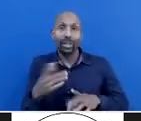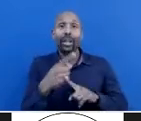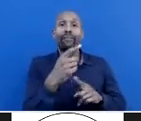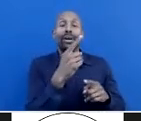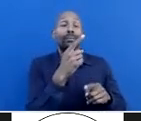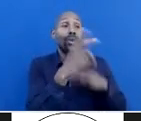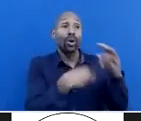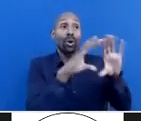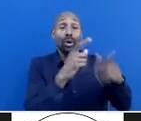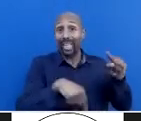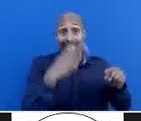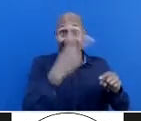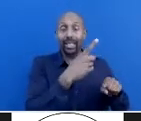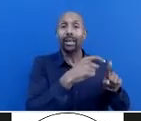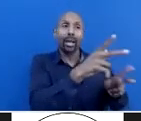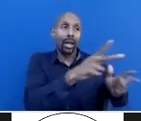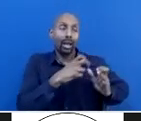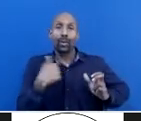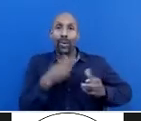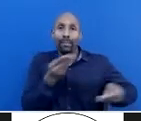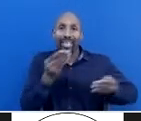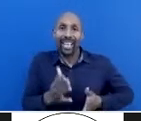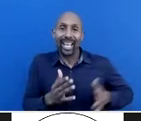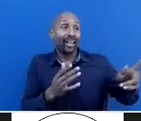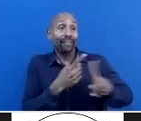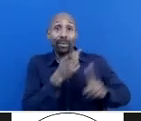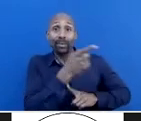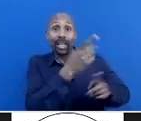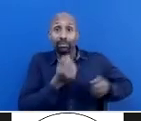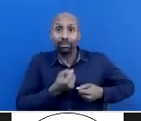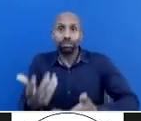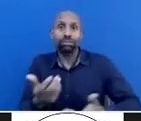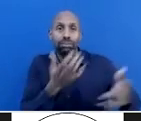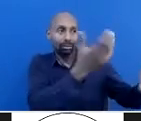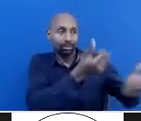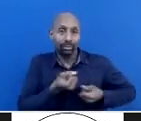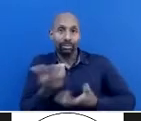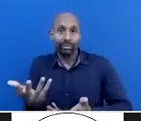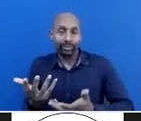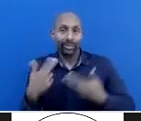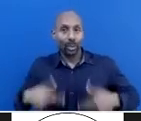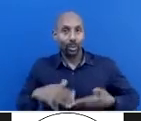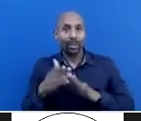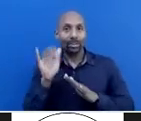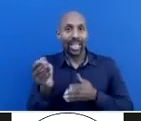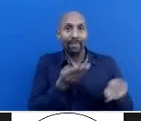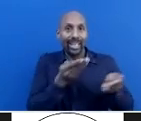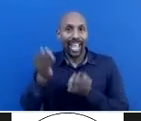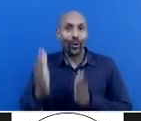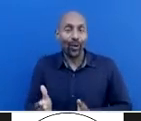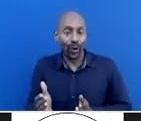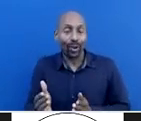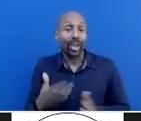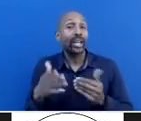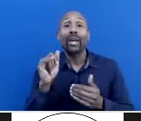world. Whether it is through the instrument that that vessel holds in their hand, or